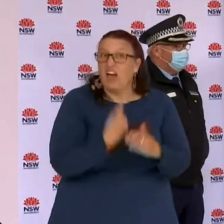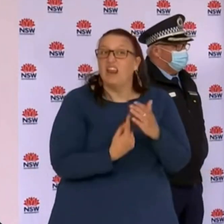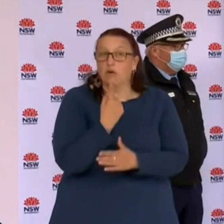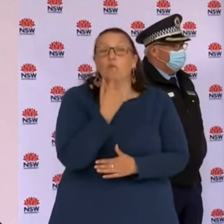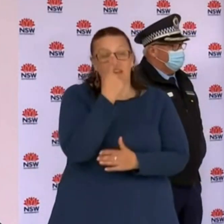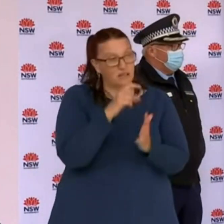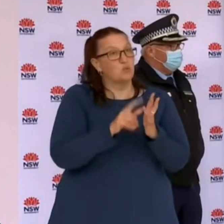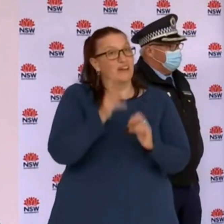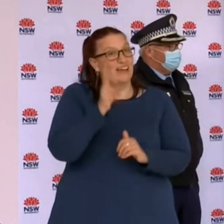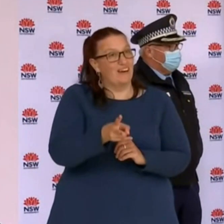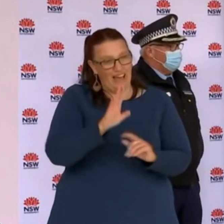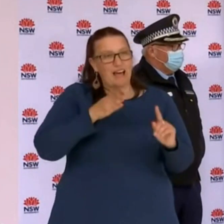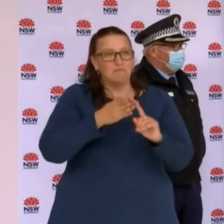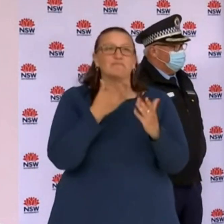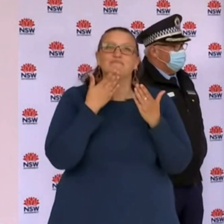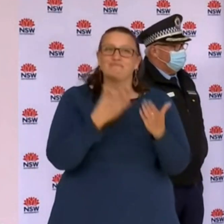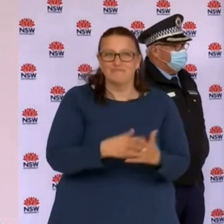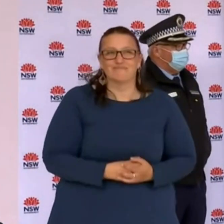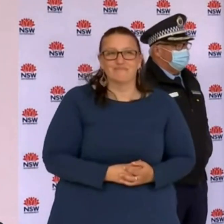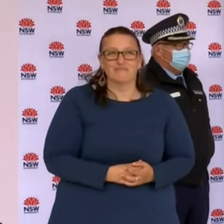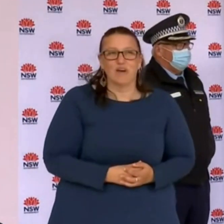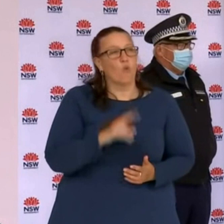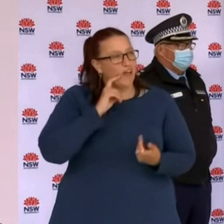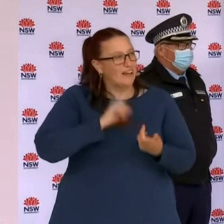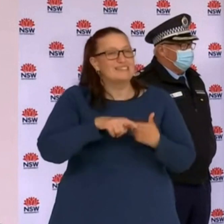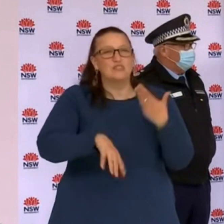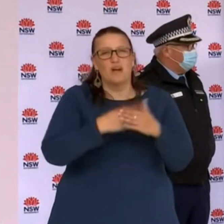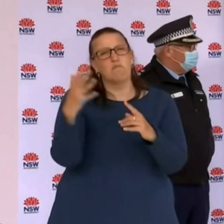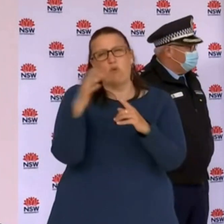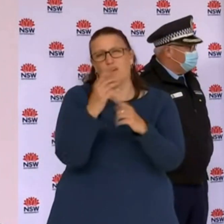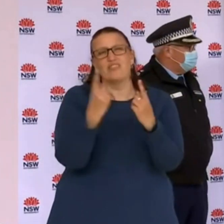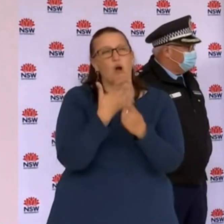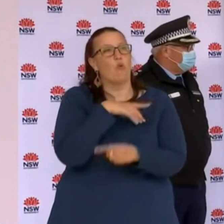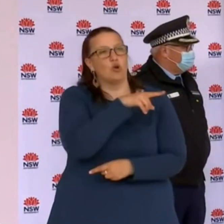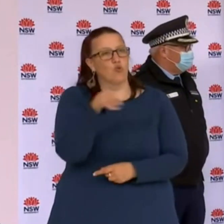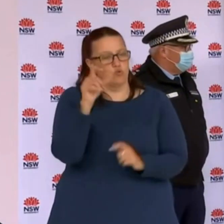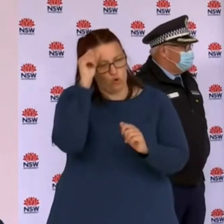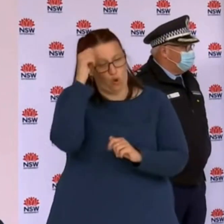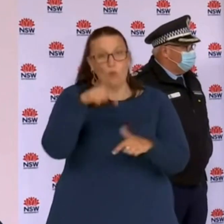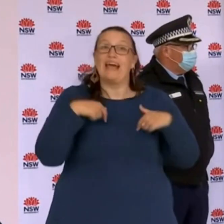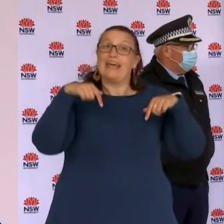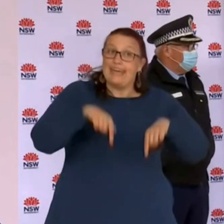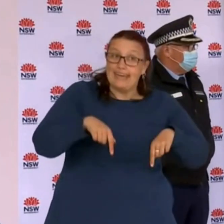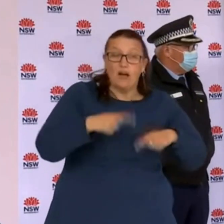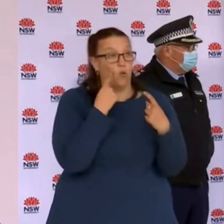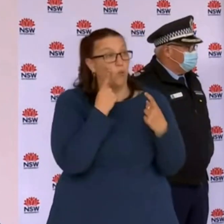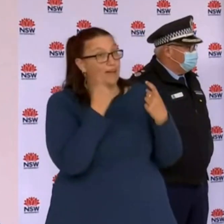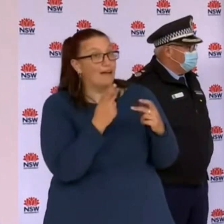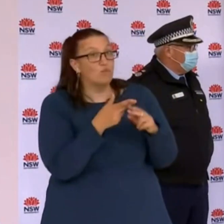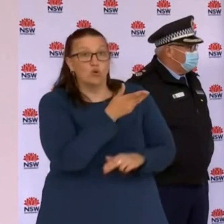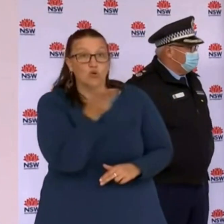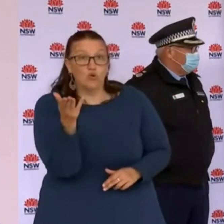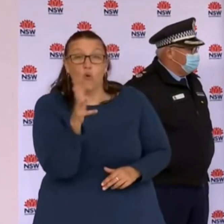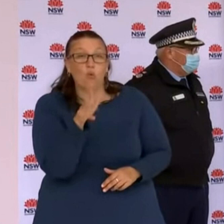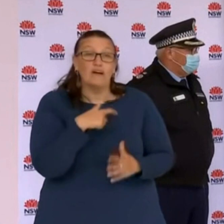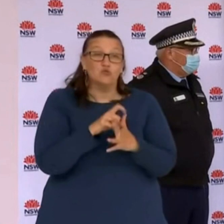and that's our big aim at the moment, and we'll continue to do that. And I think that's the message that we'd really like to just make sure we're there. We care about every